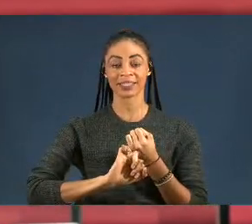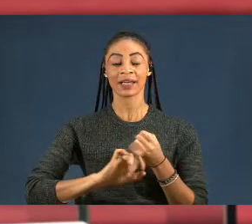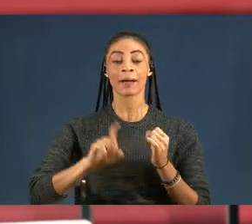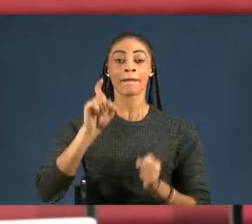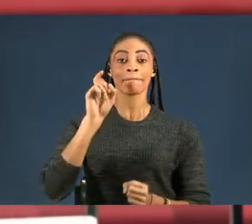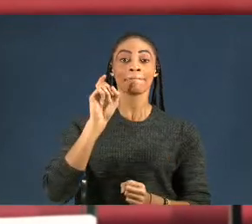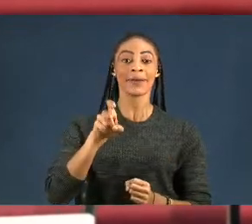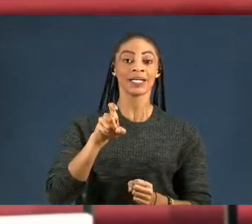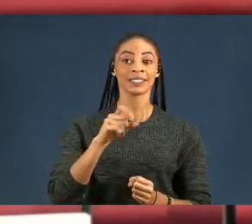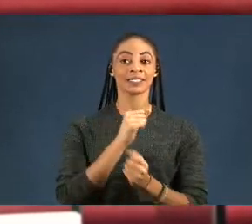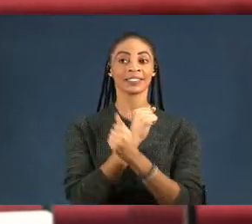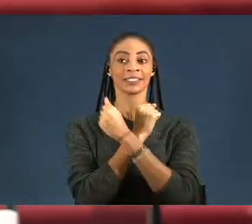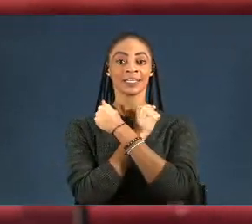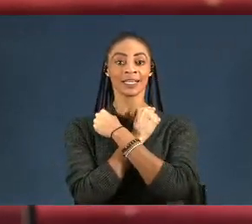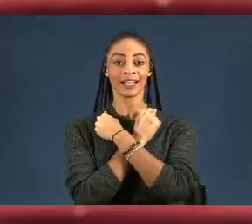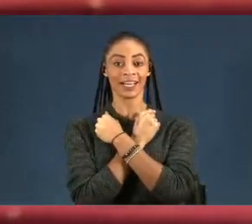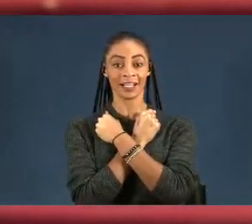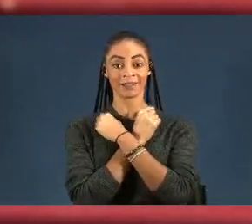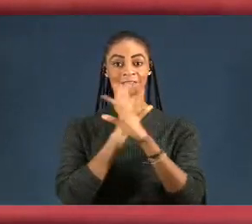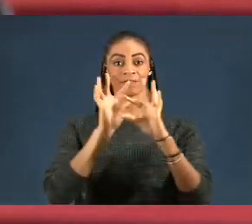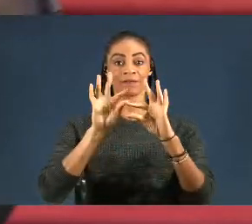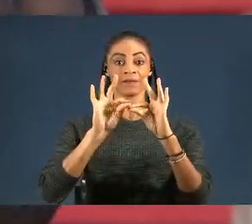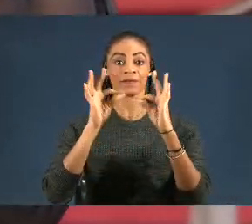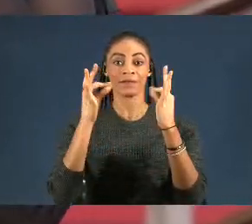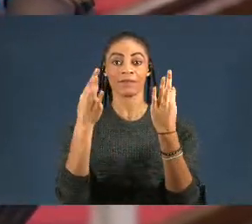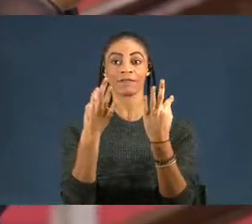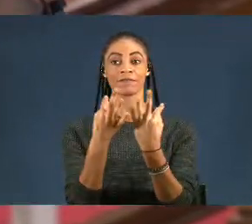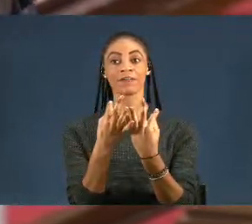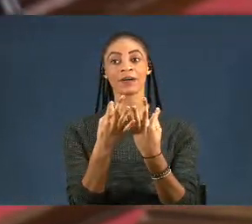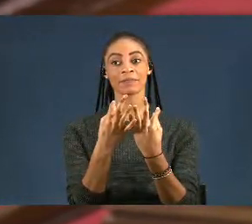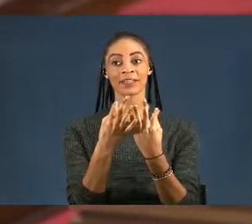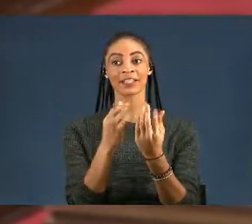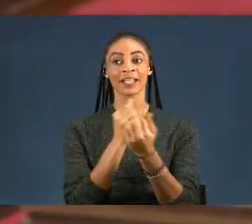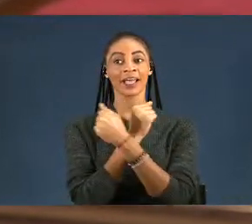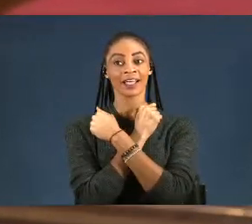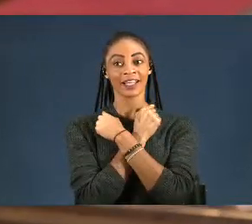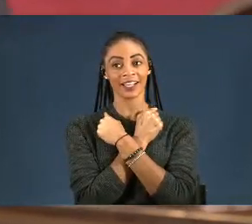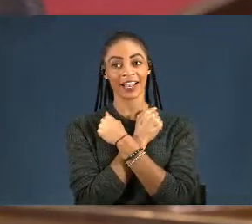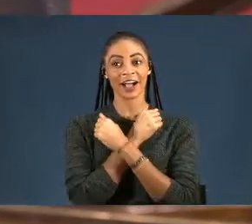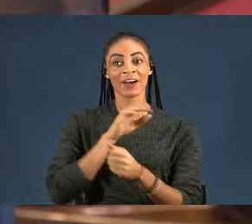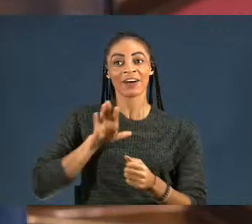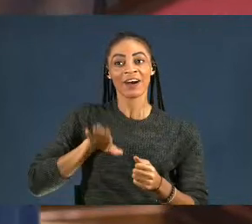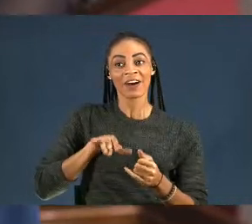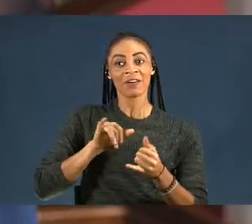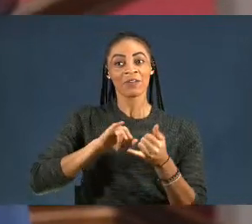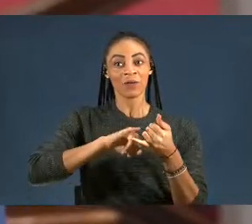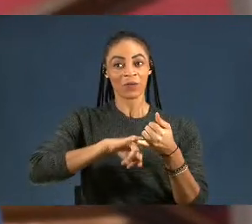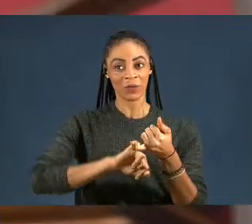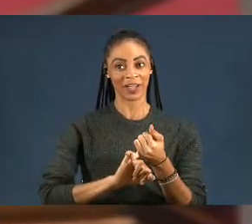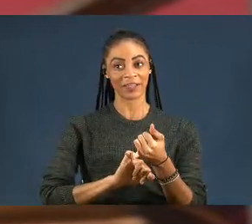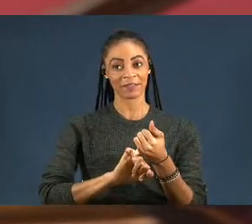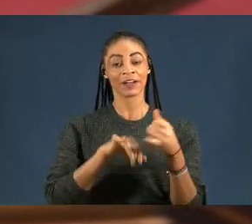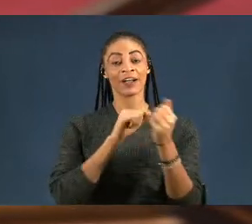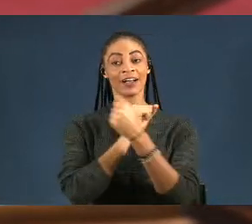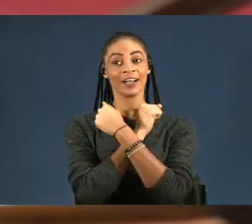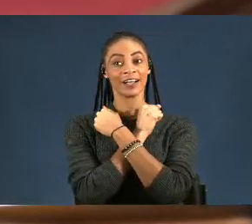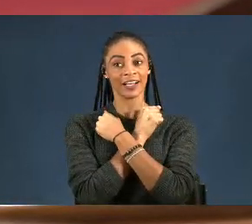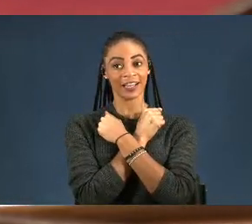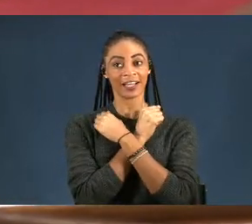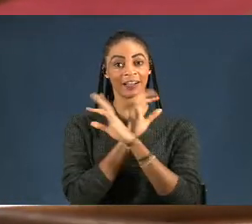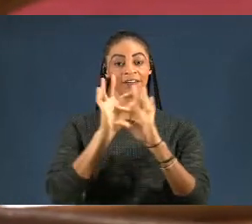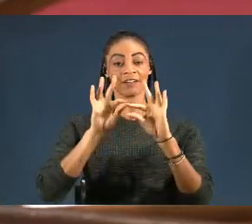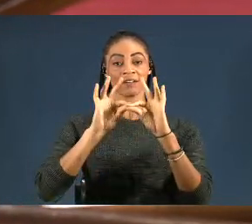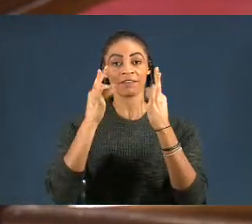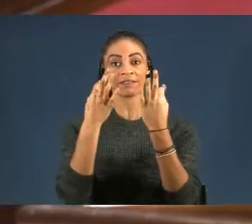family. Love the family. Love the wife. Love the family. What does that